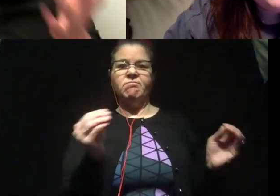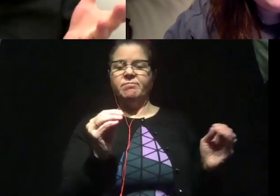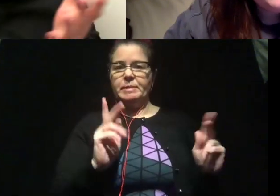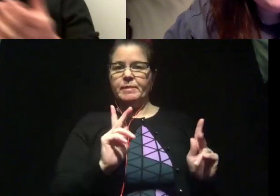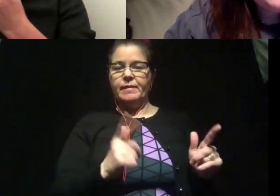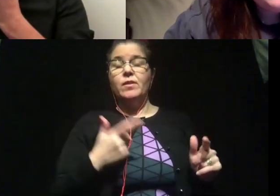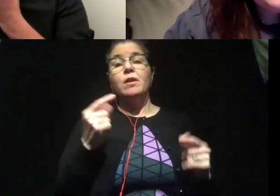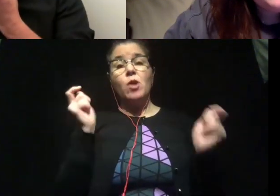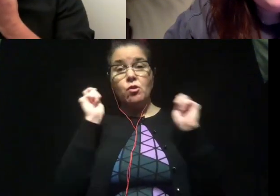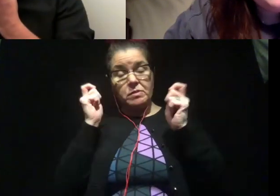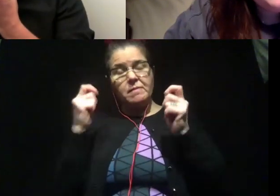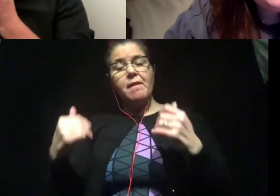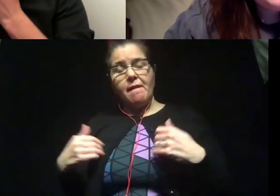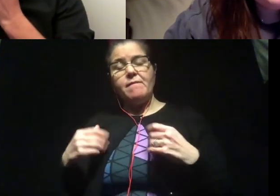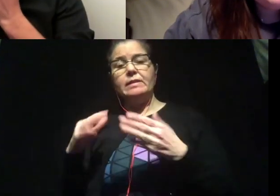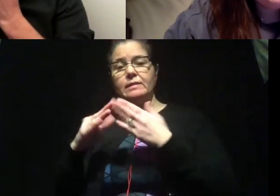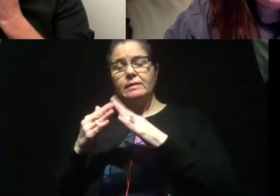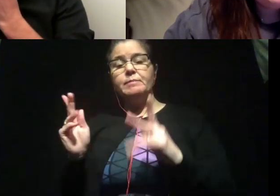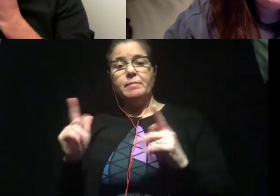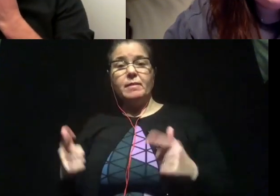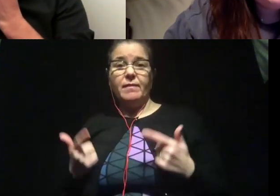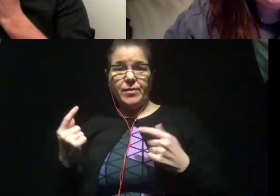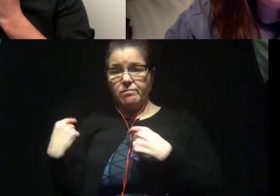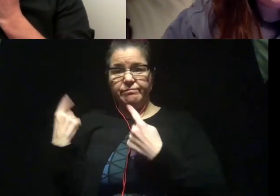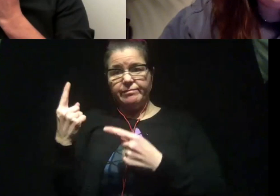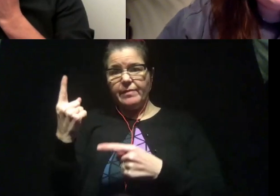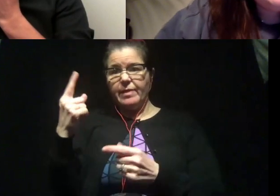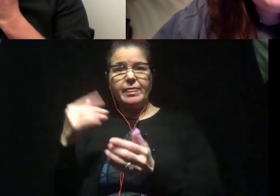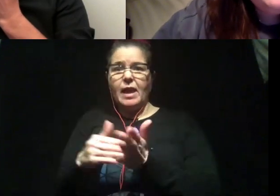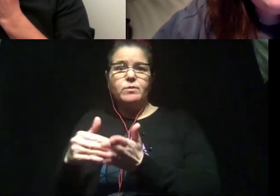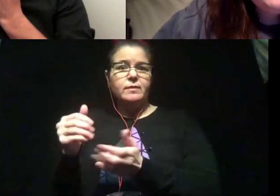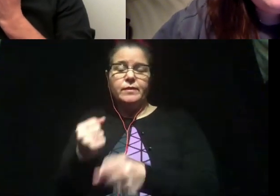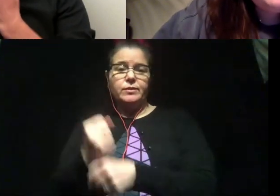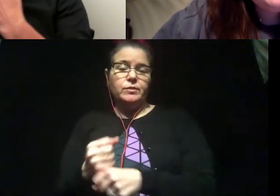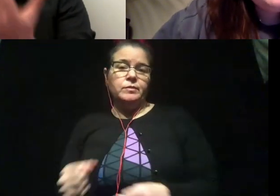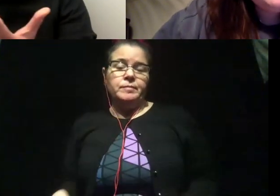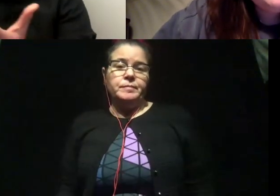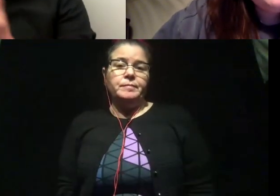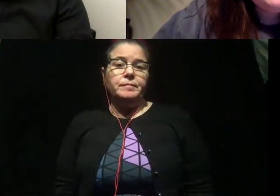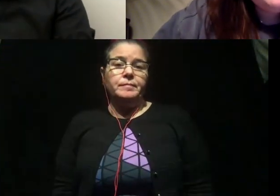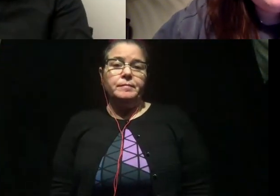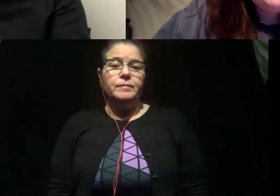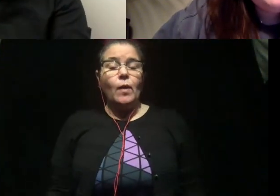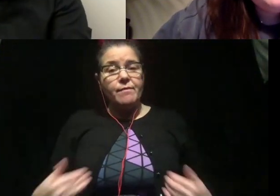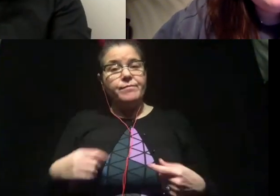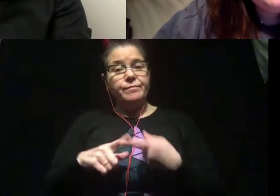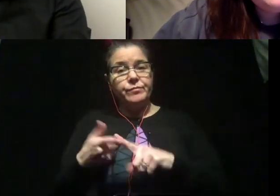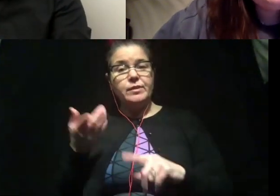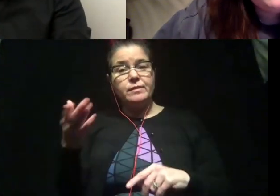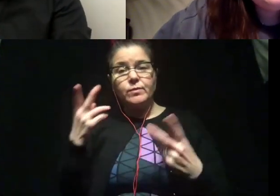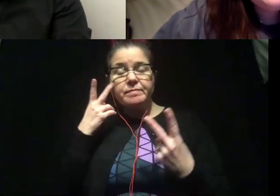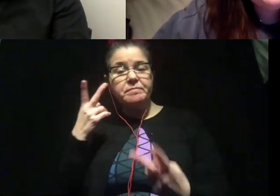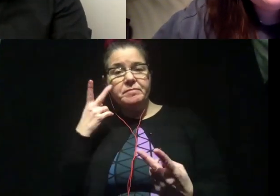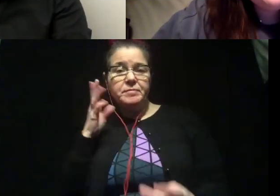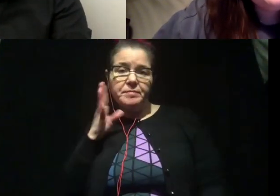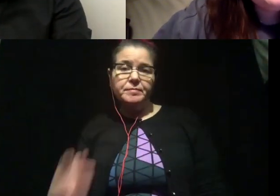But in Greenland, there are. There are people that have lived there for thousands of years. And so I have friends in Greenland that we visit when we're there.